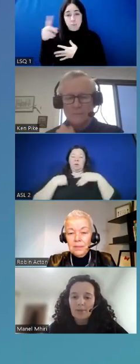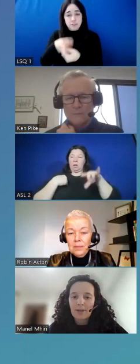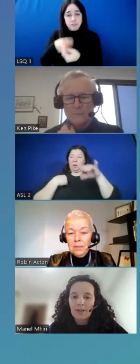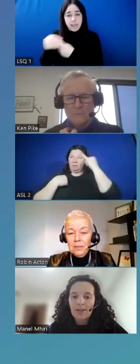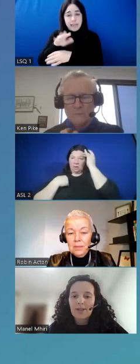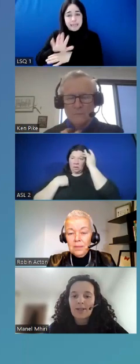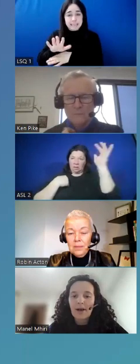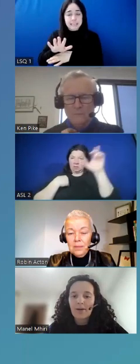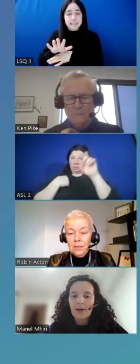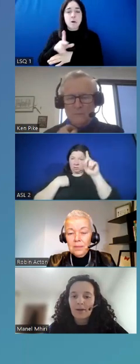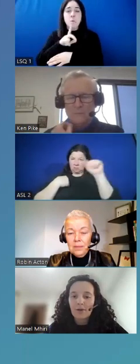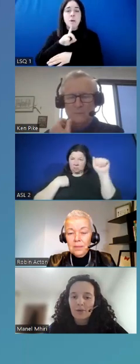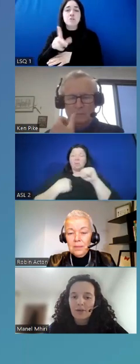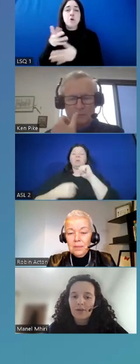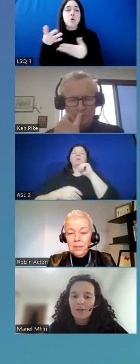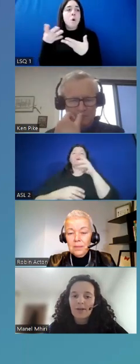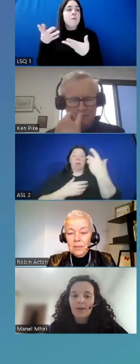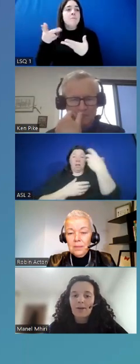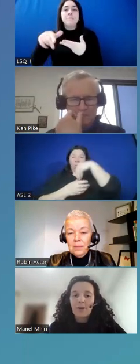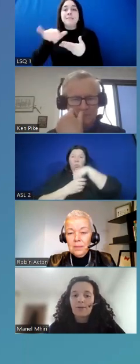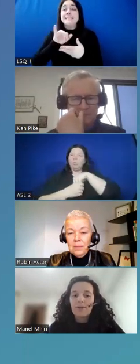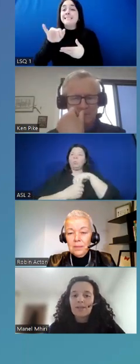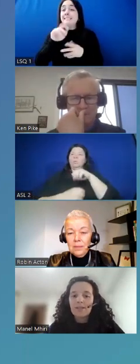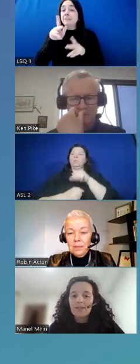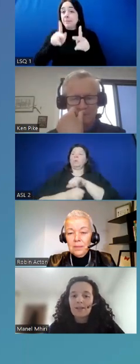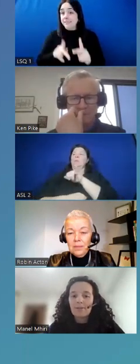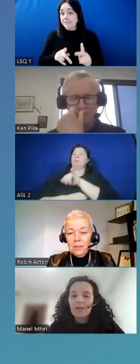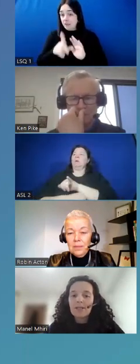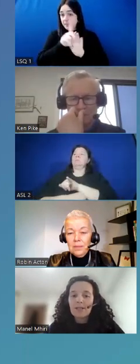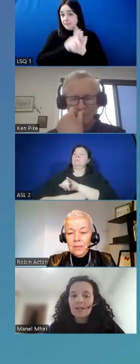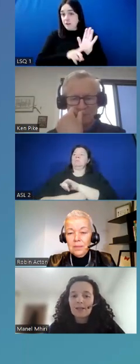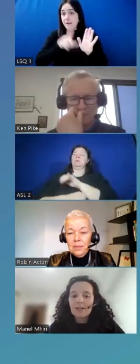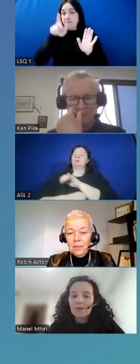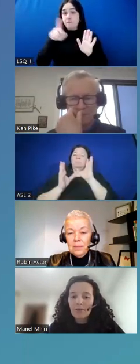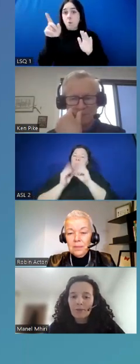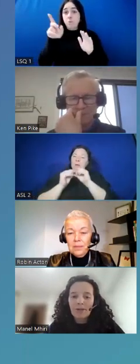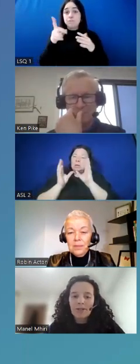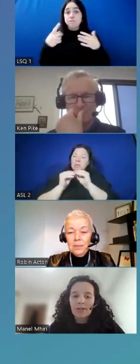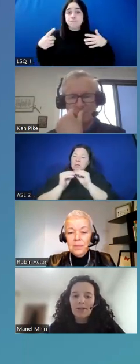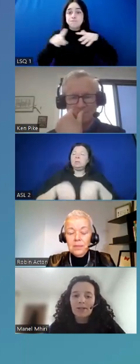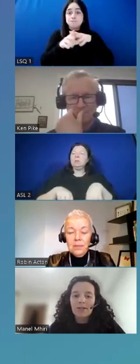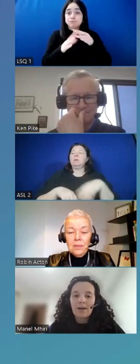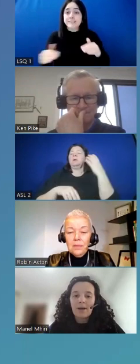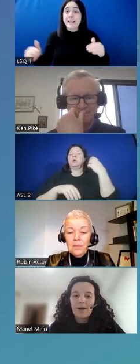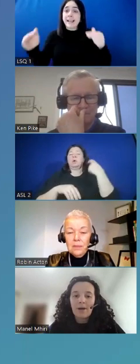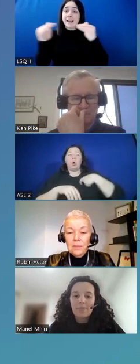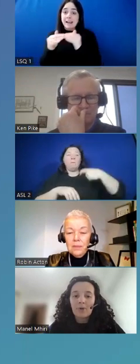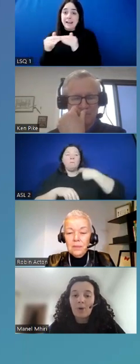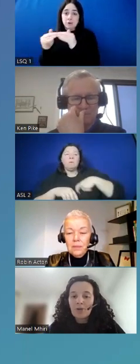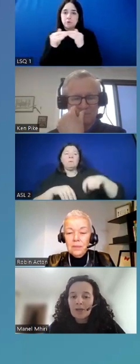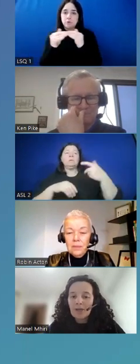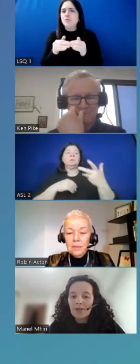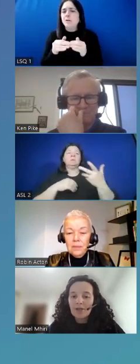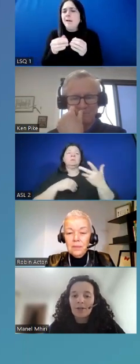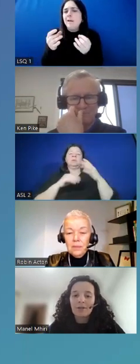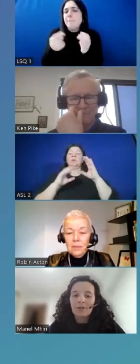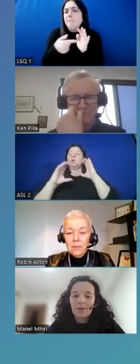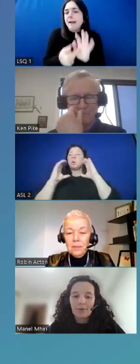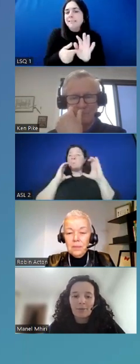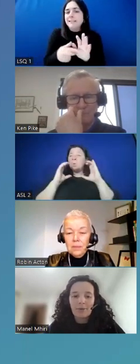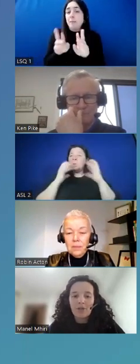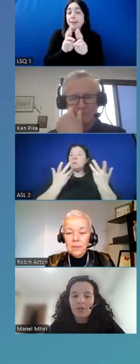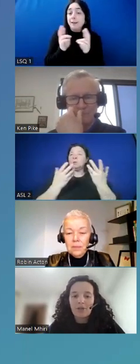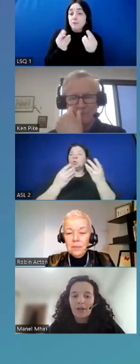intellectual disabilities are included, whether it is in meetings, conferences,